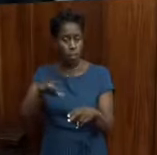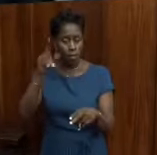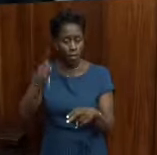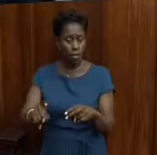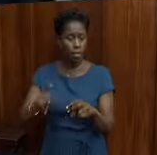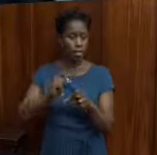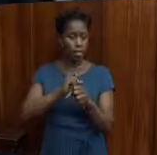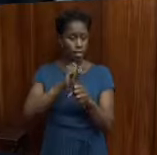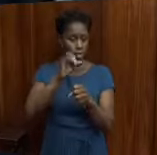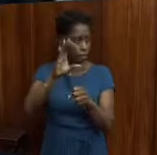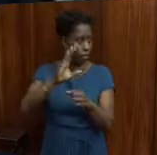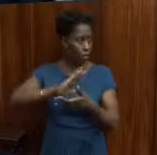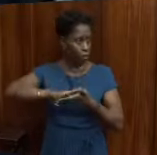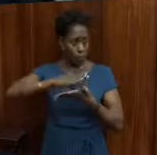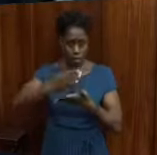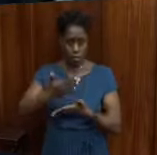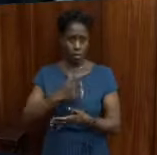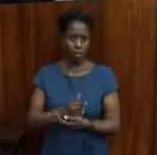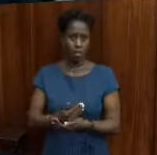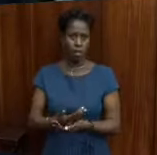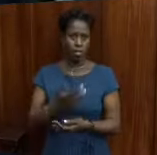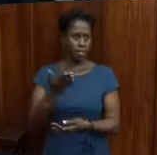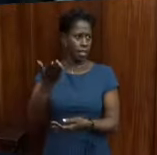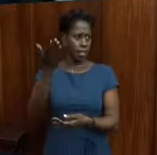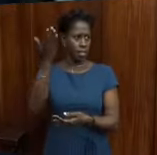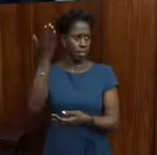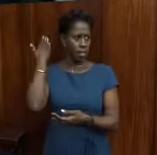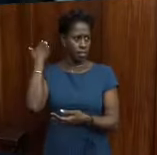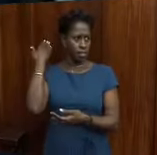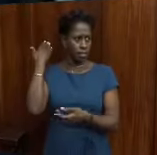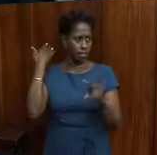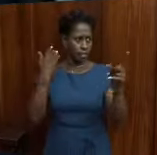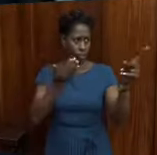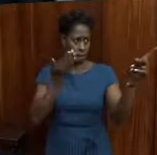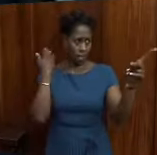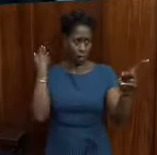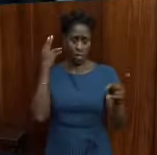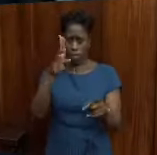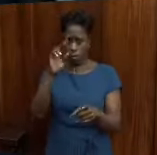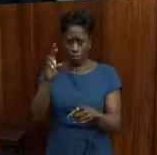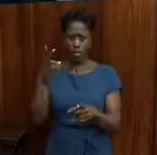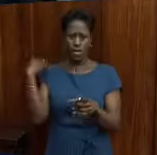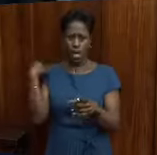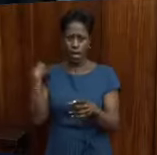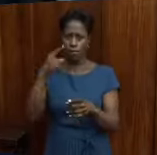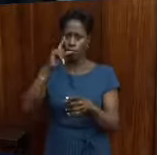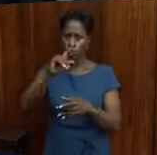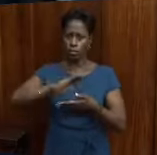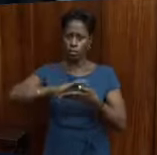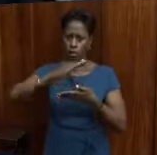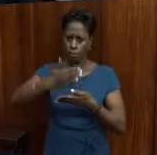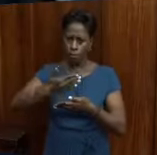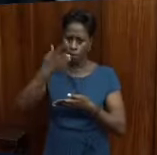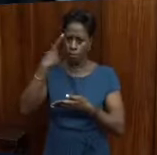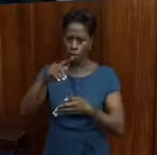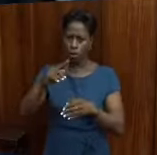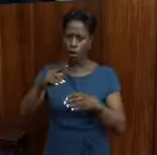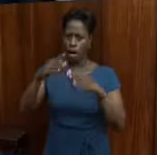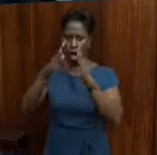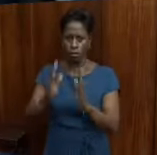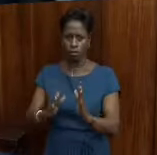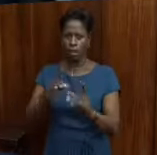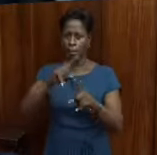the One Laptop Per Child program, which was abruptly stopped by the UWP administration.